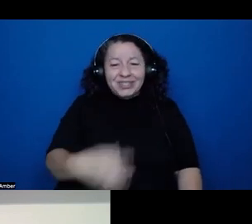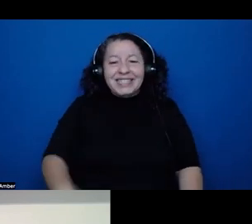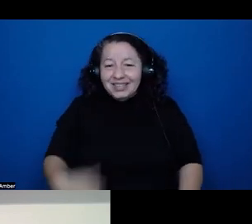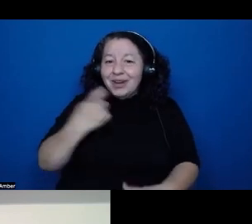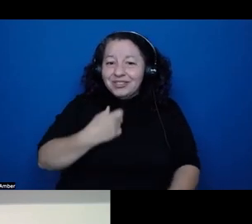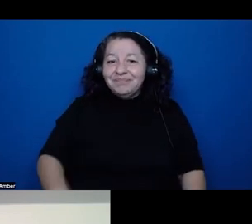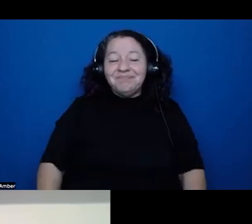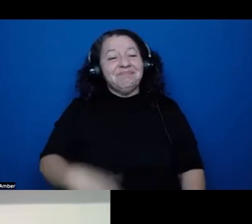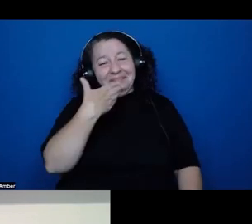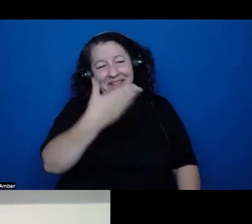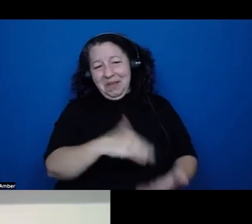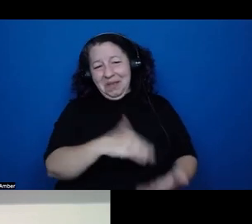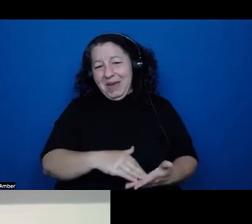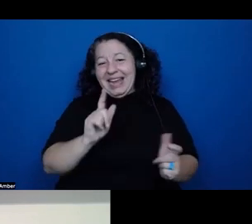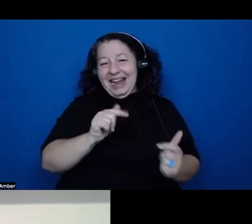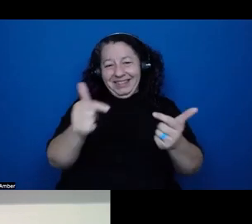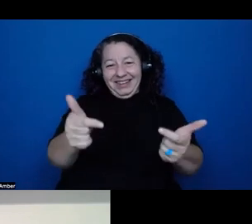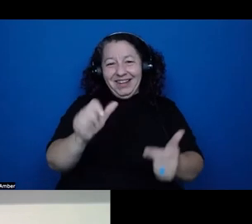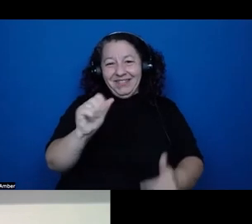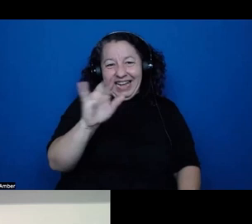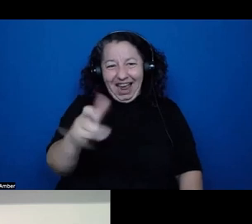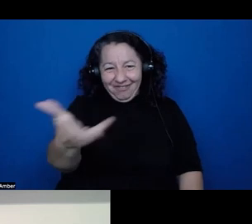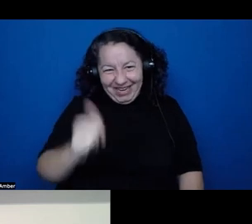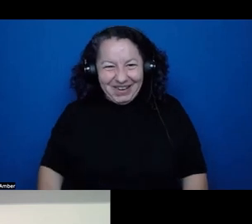And thank you again. I'm gonna turn it over to Avery now.